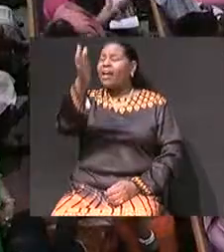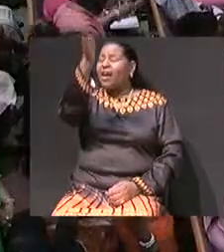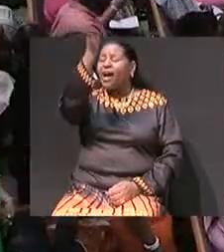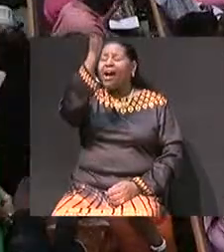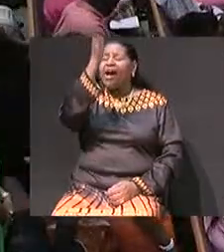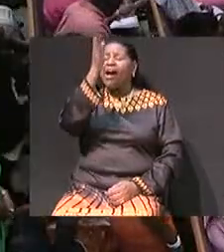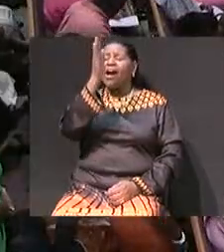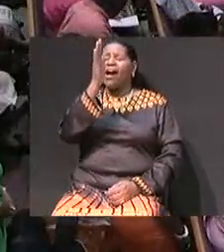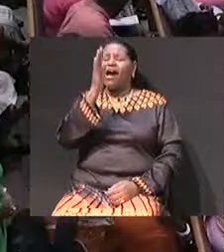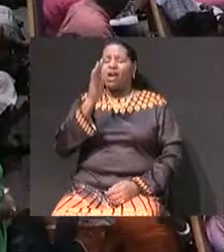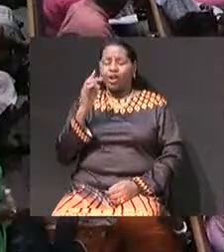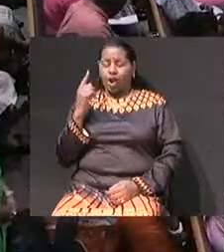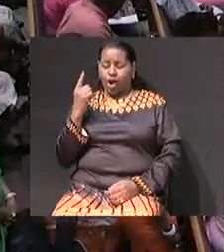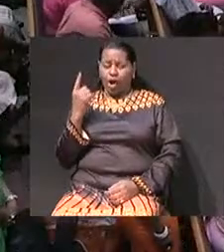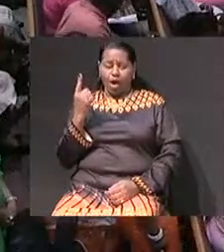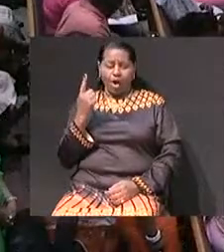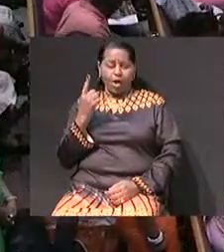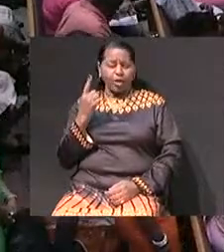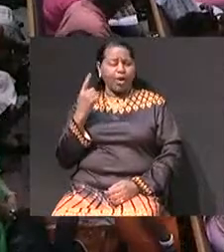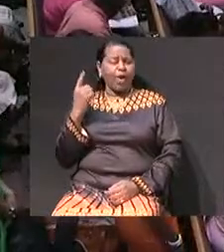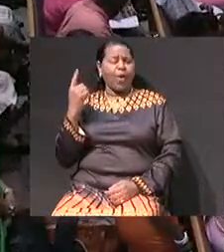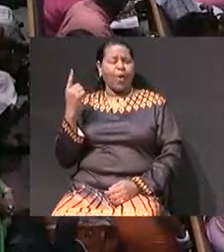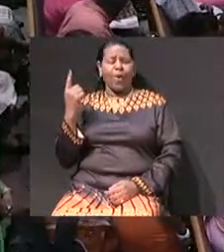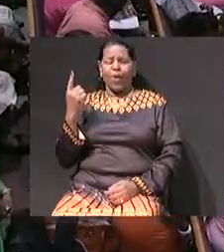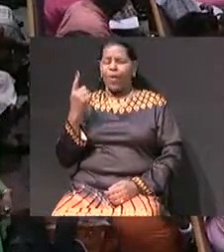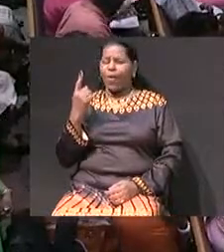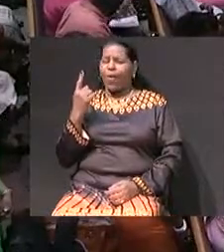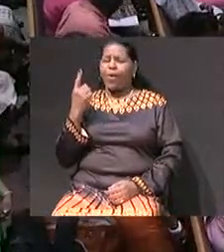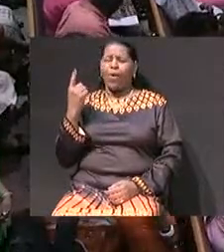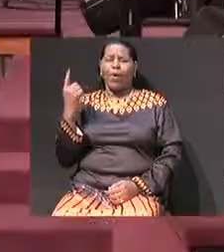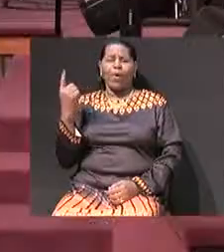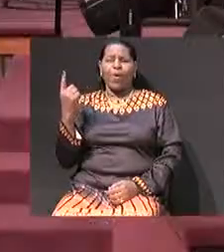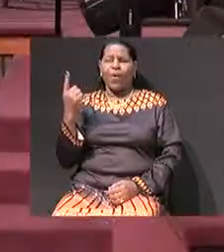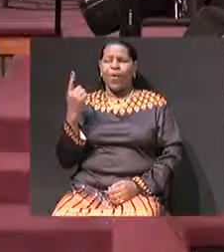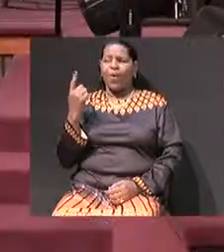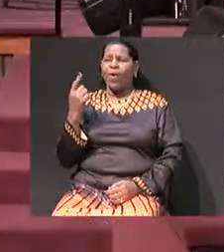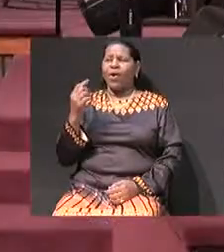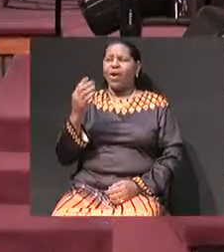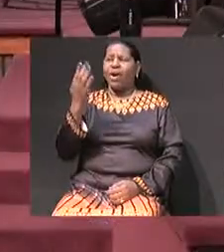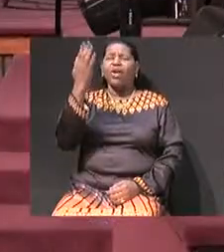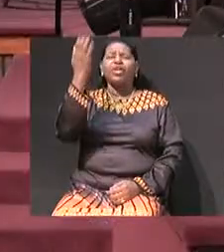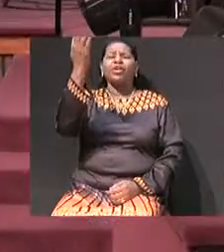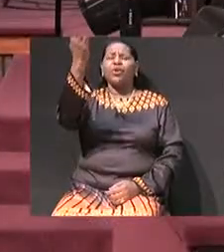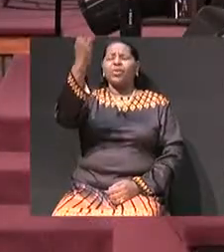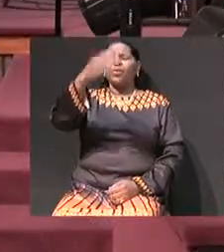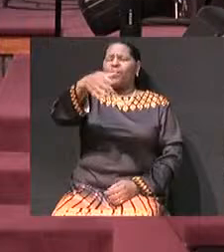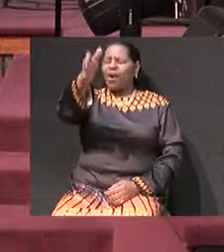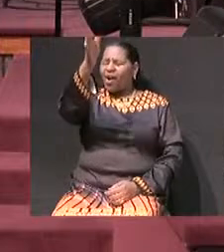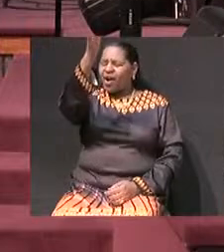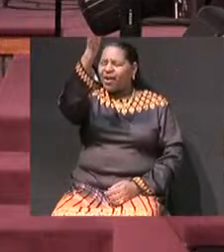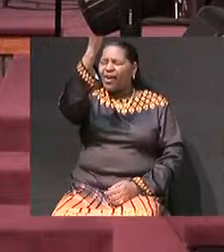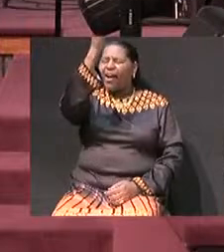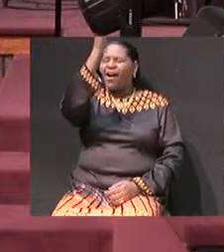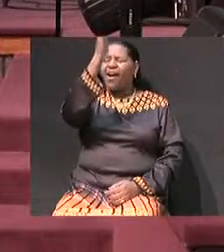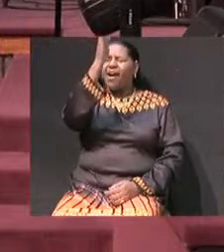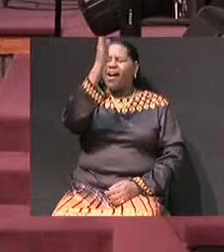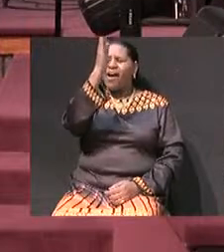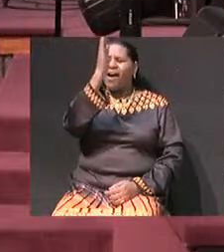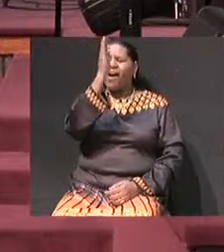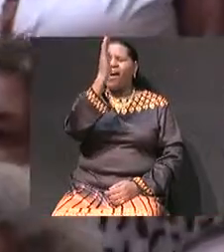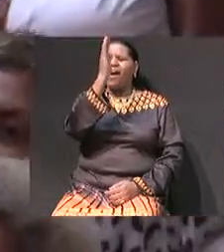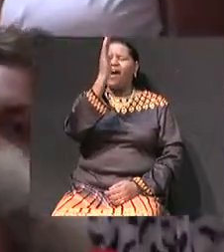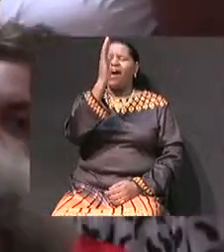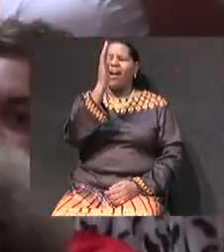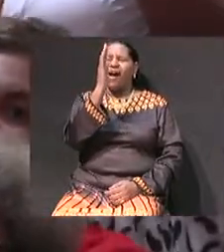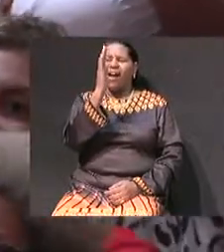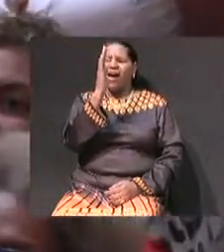alone. Yes, you are. God, we thank you for healing our bodies, for bringing